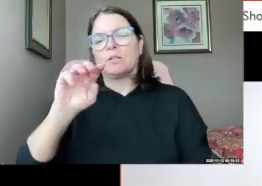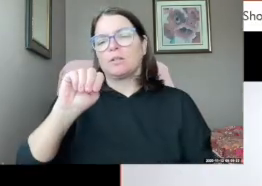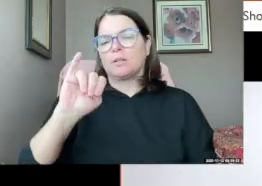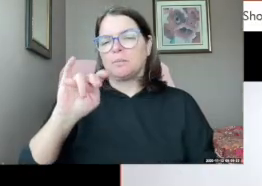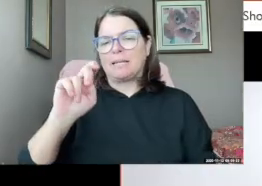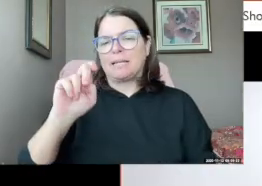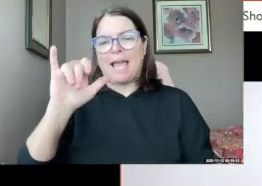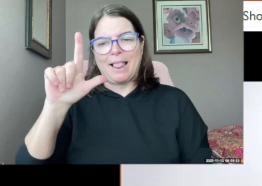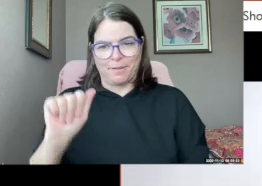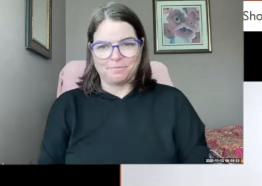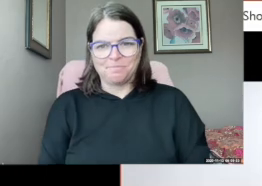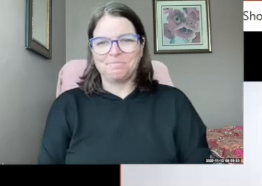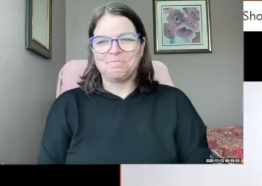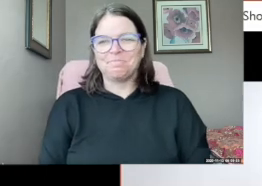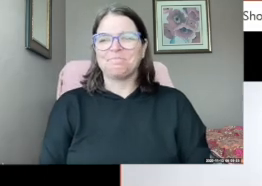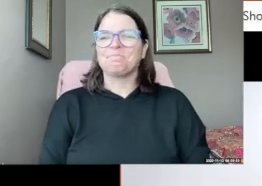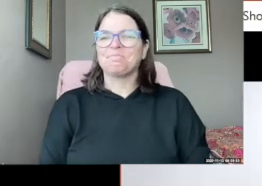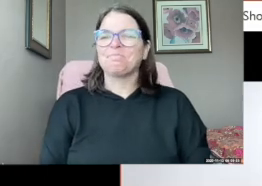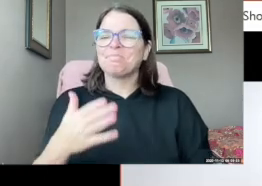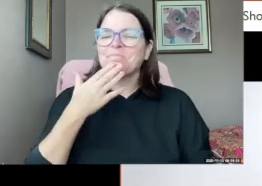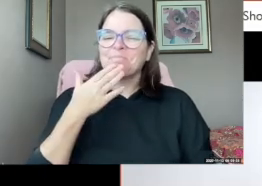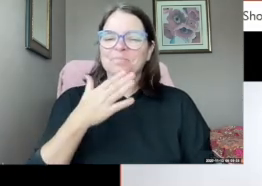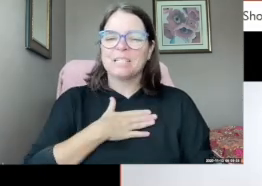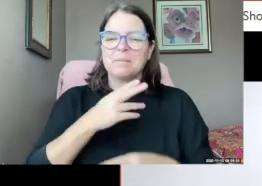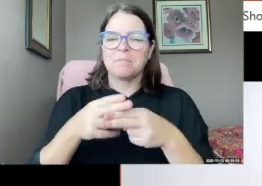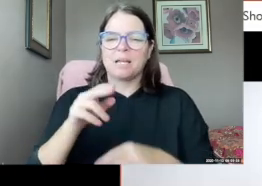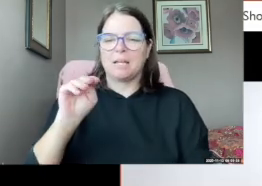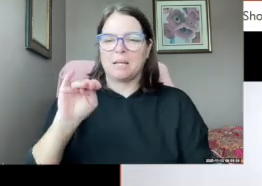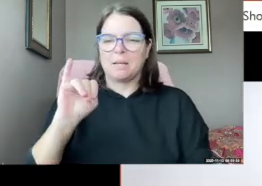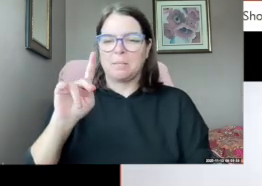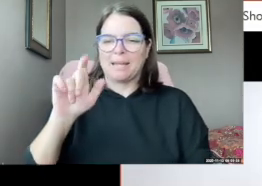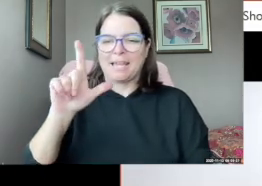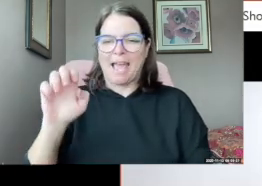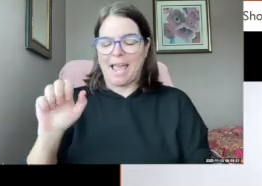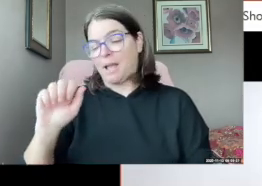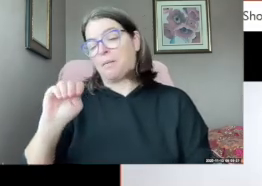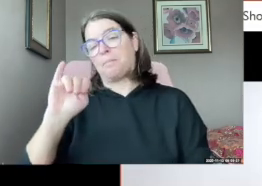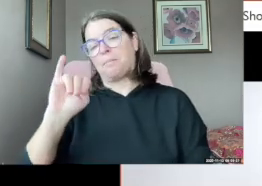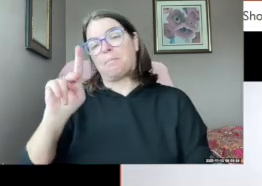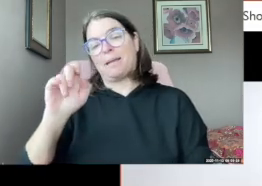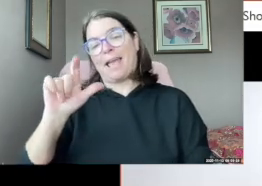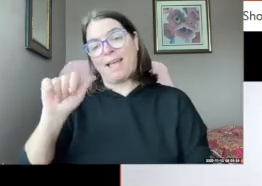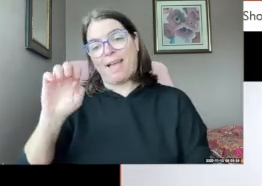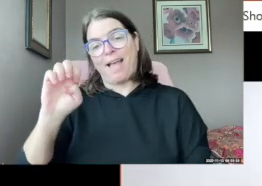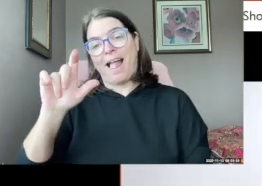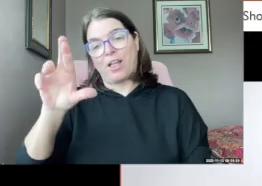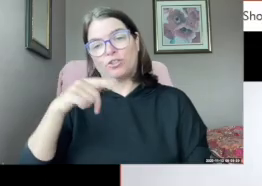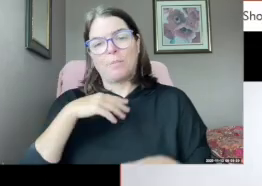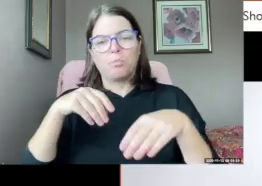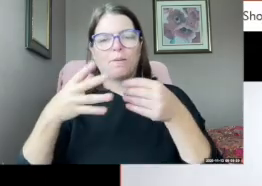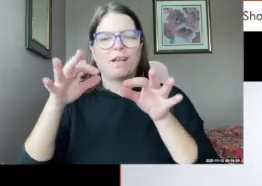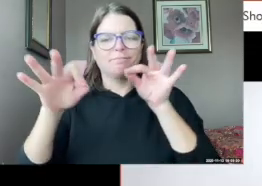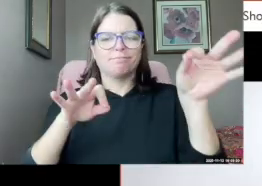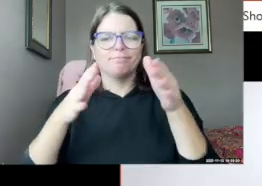hand things off to Michaela. Thank you, Lisa. My name is Michaela Elder, and today I'll be providing an overview of